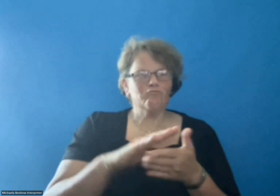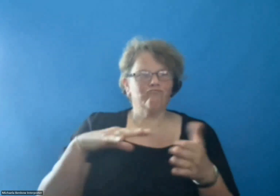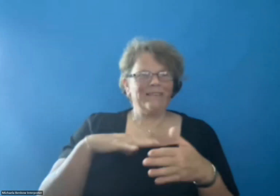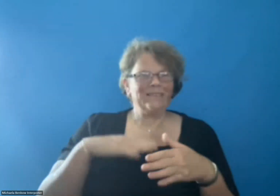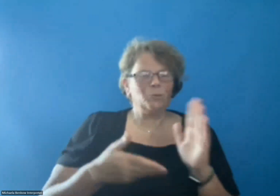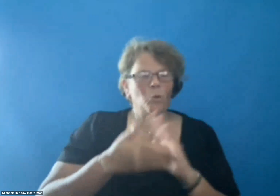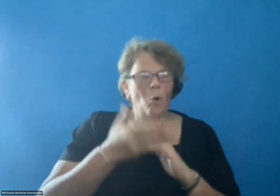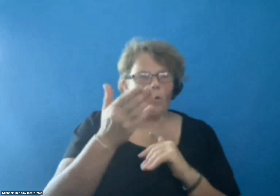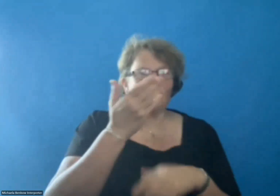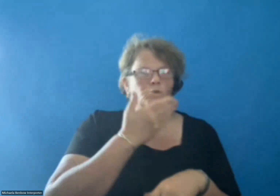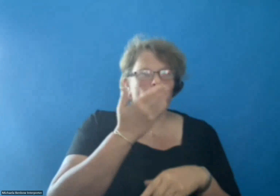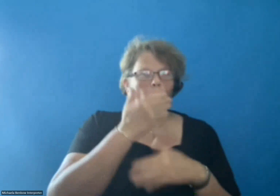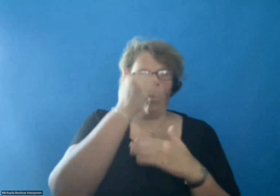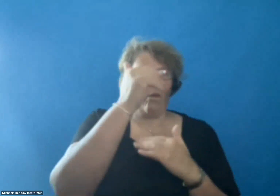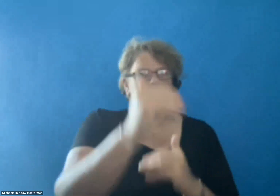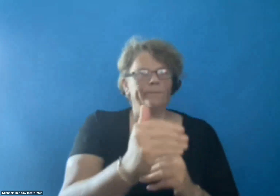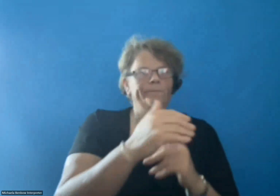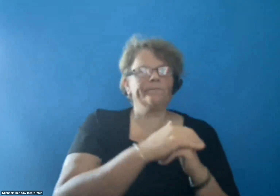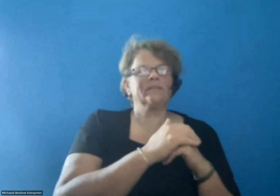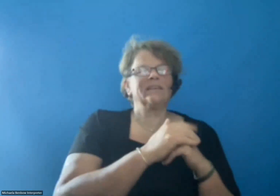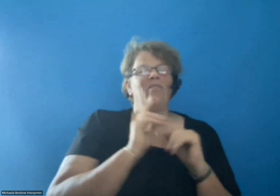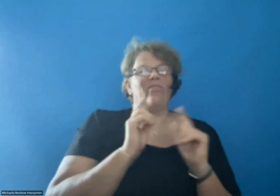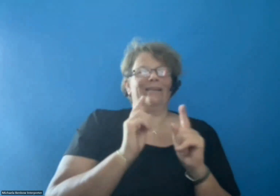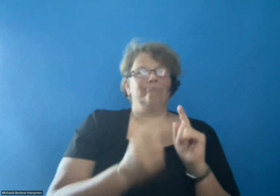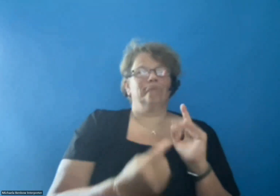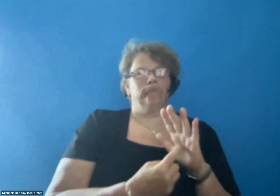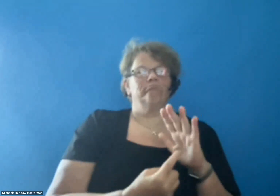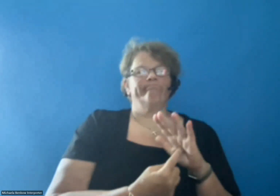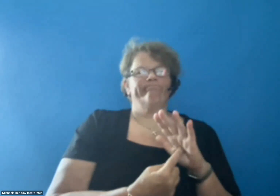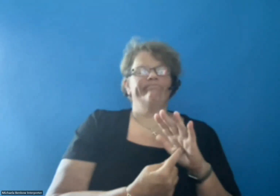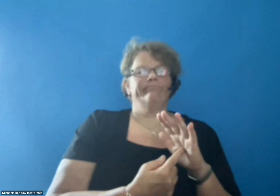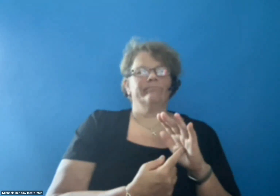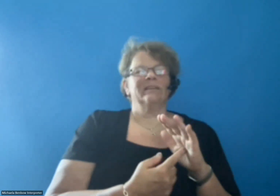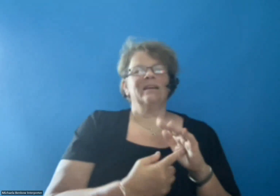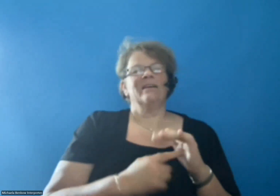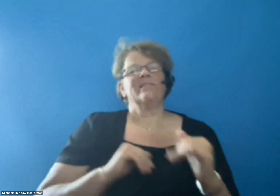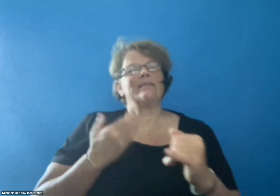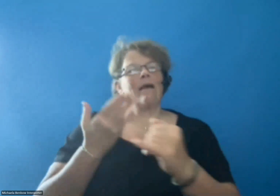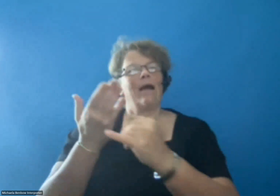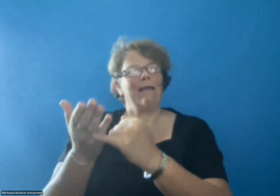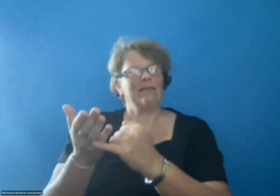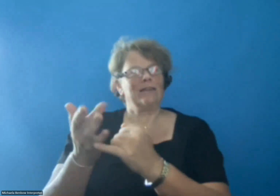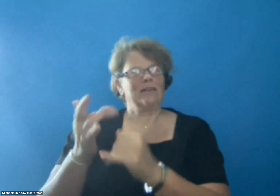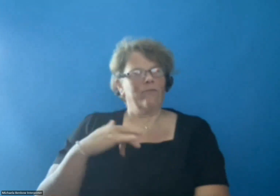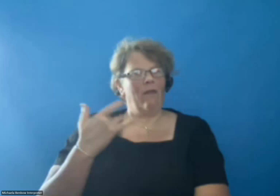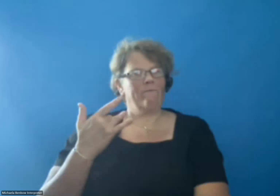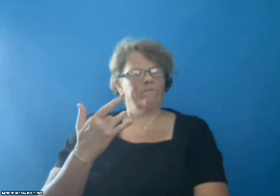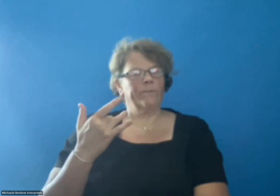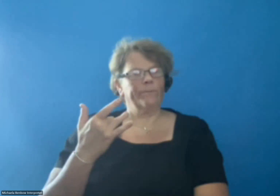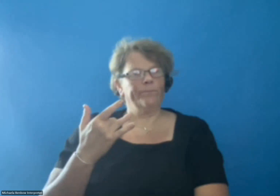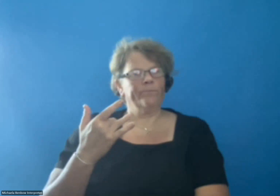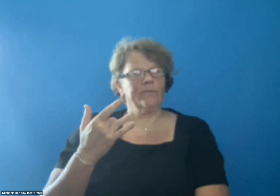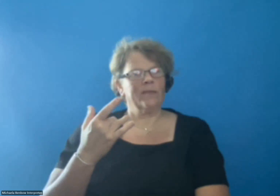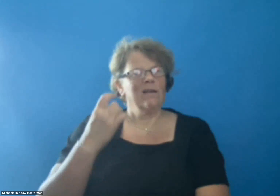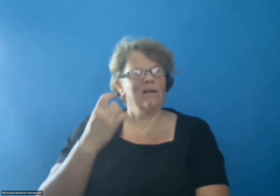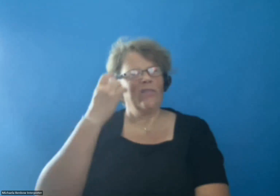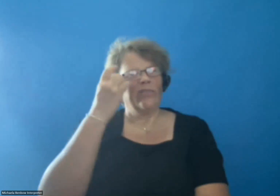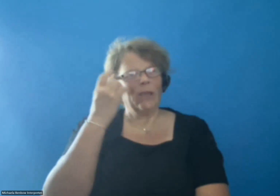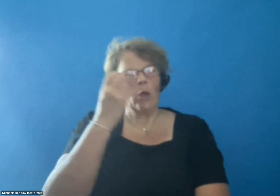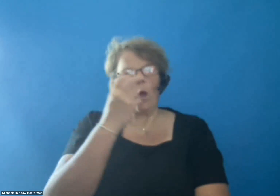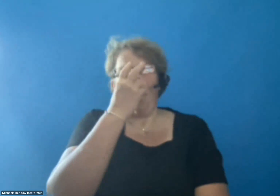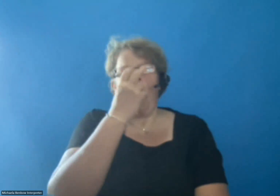that stage of life. So that's another key priority for us, as well as at the end of life, thinking more about sort of the older